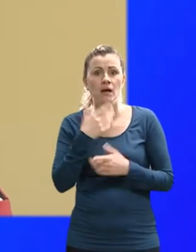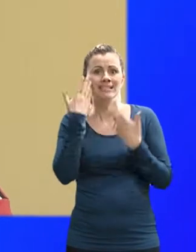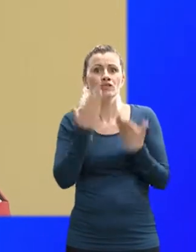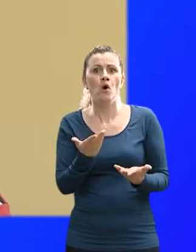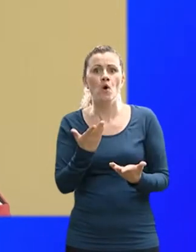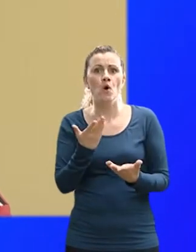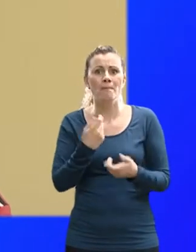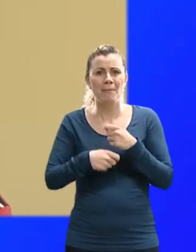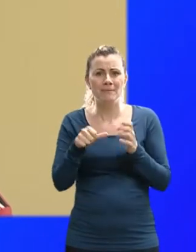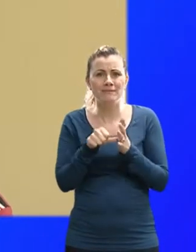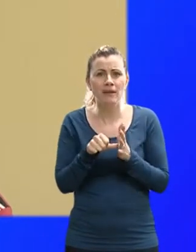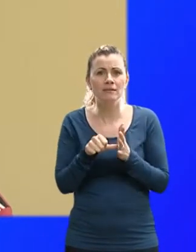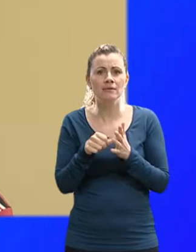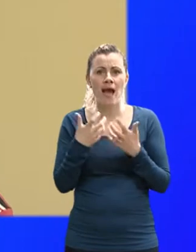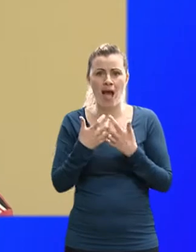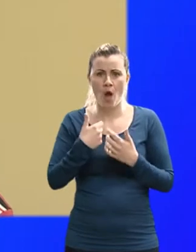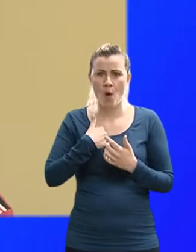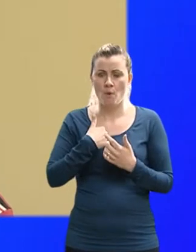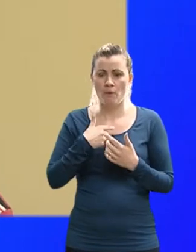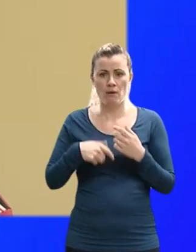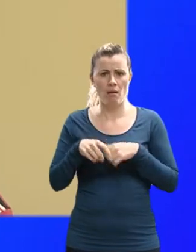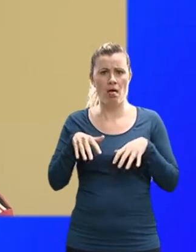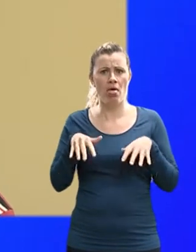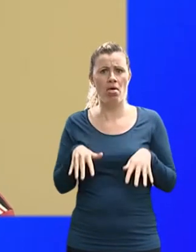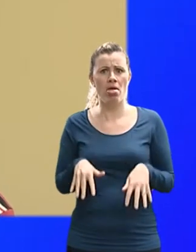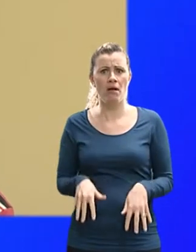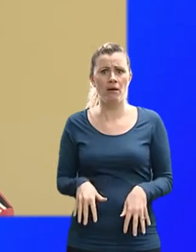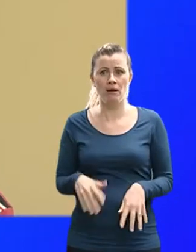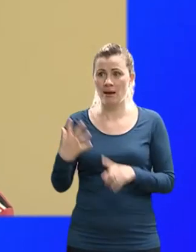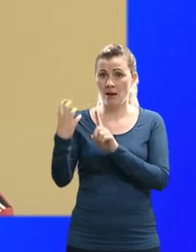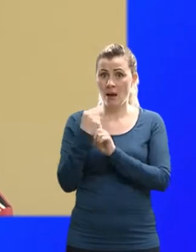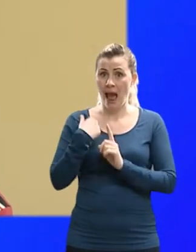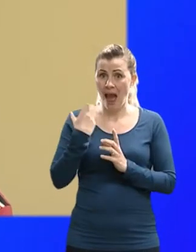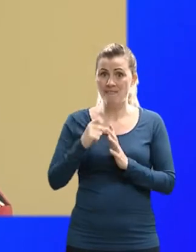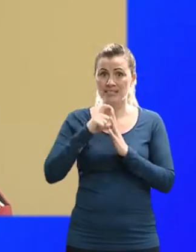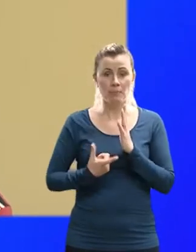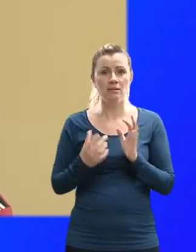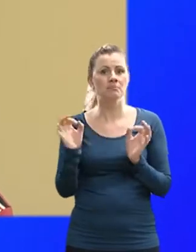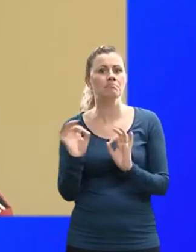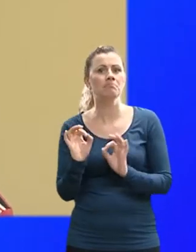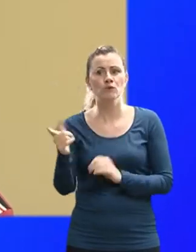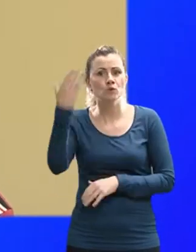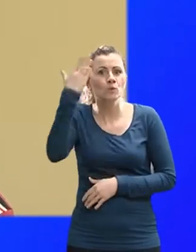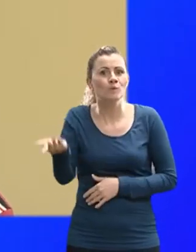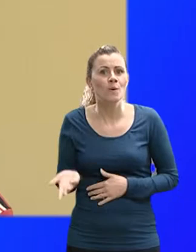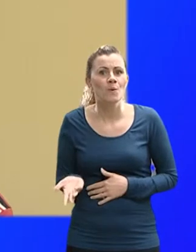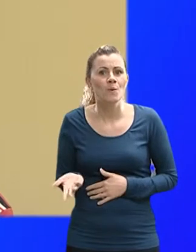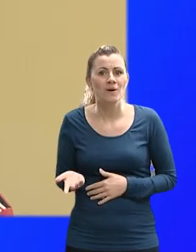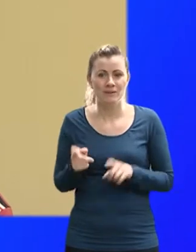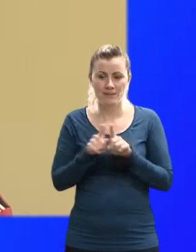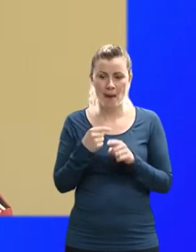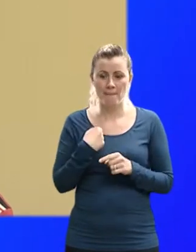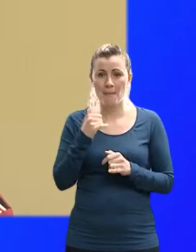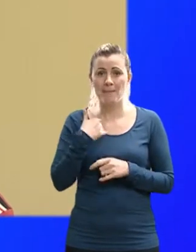position. And people can be very isolated if they've got a disability. They can find that apart from going out once a week to